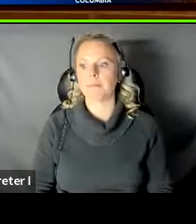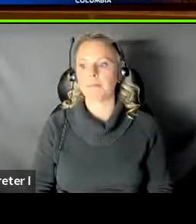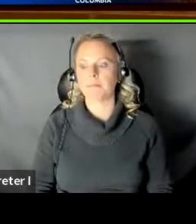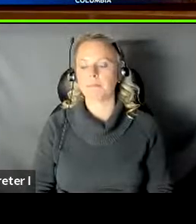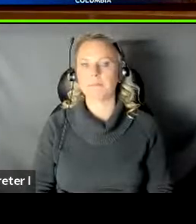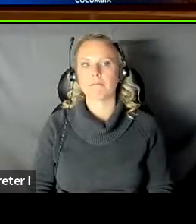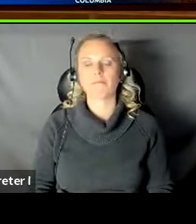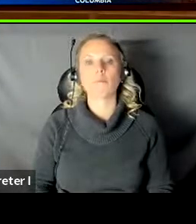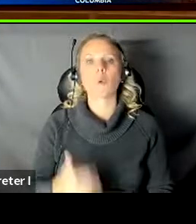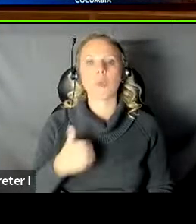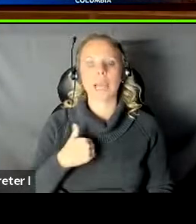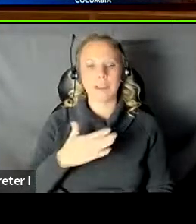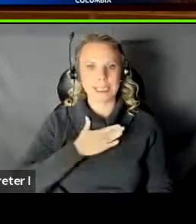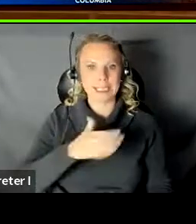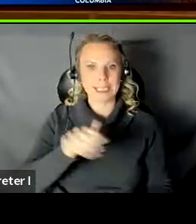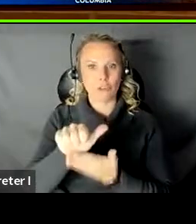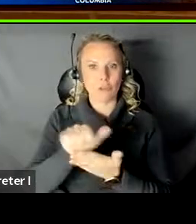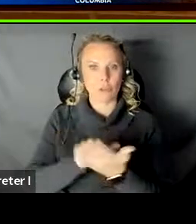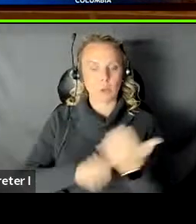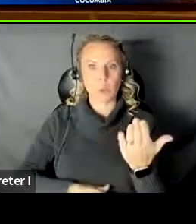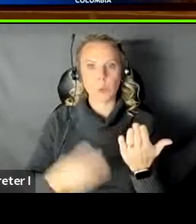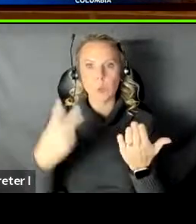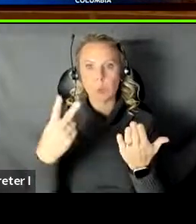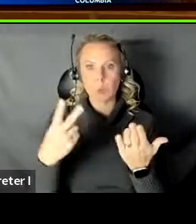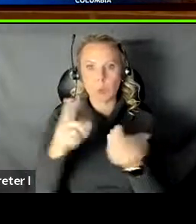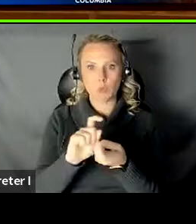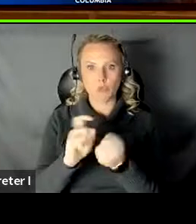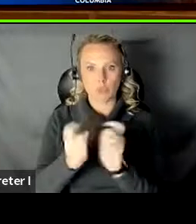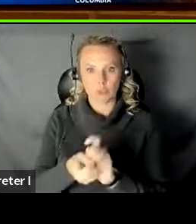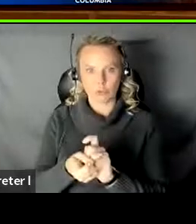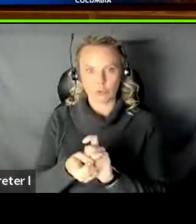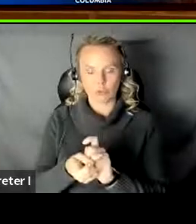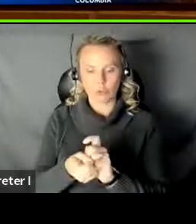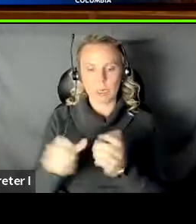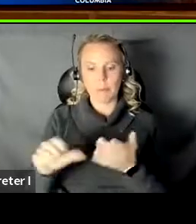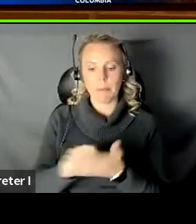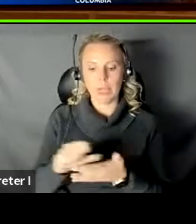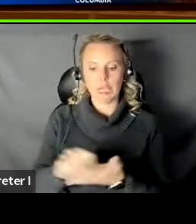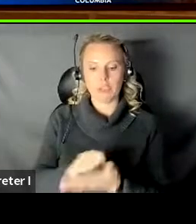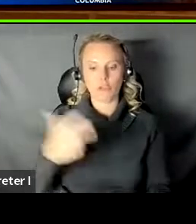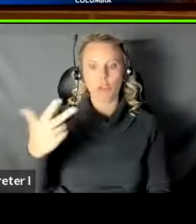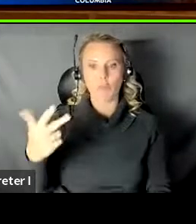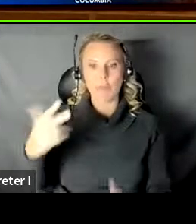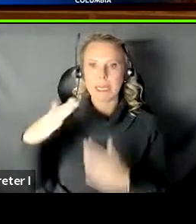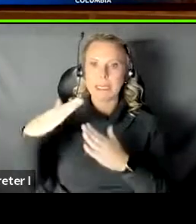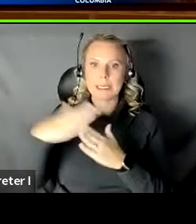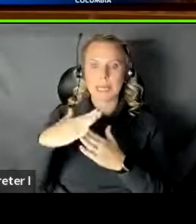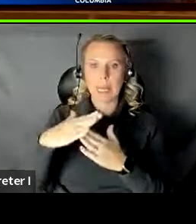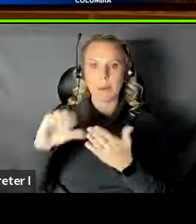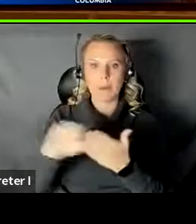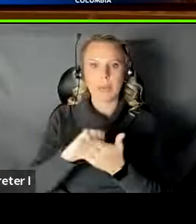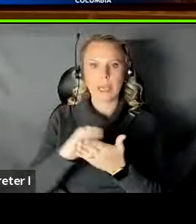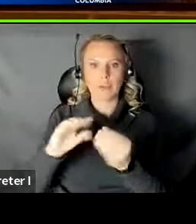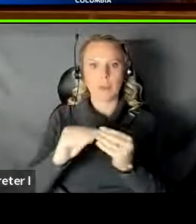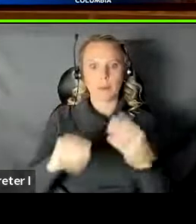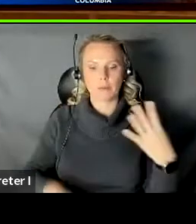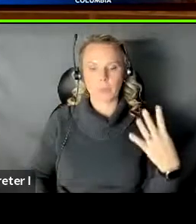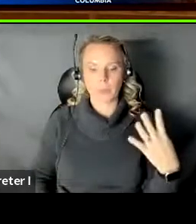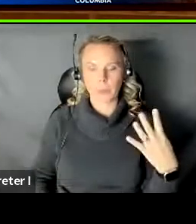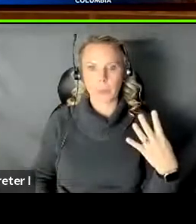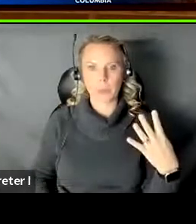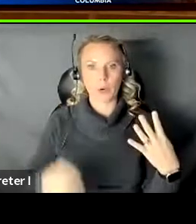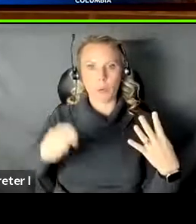We have the consent agenda before us. There are two changes. On page 3, at the top of the page, number 4